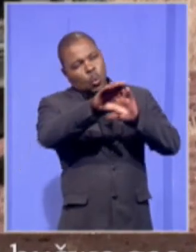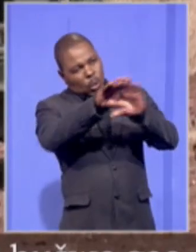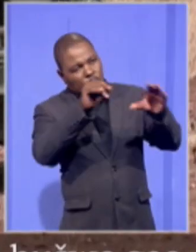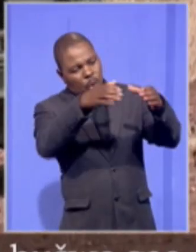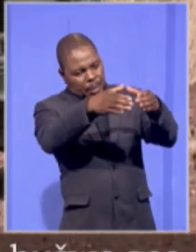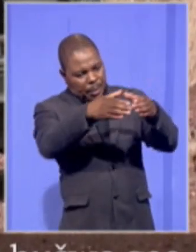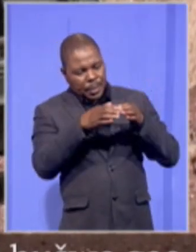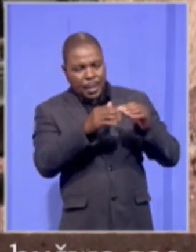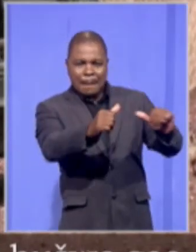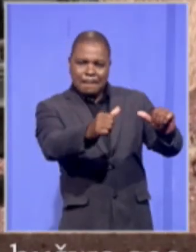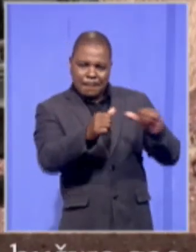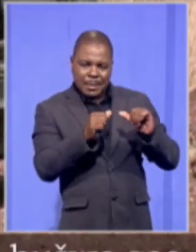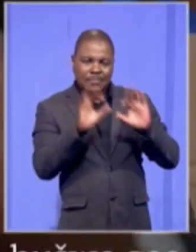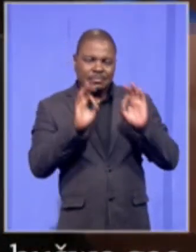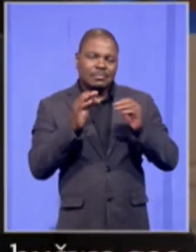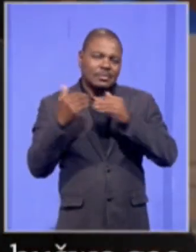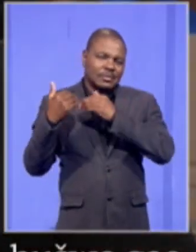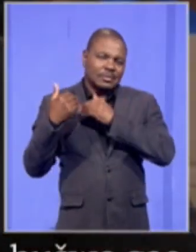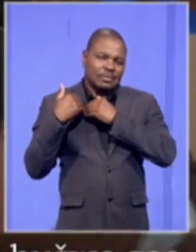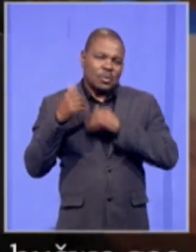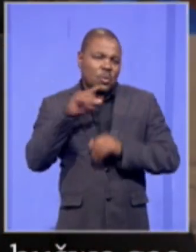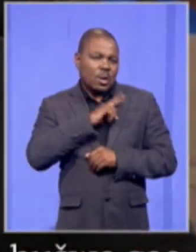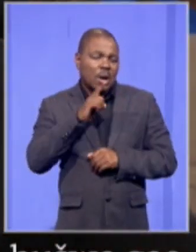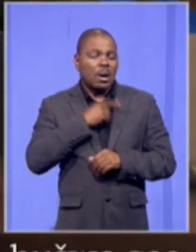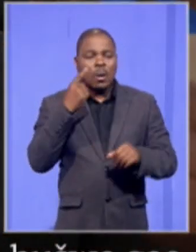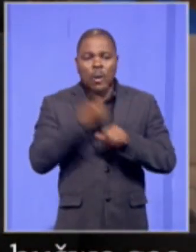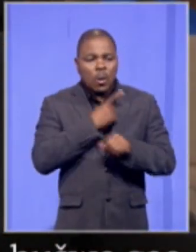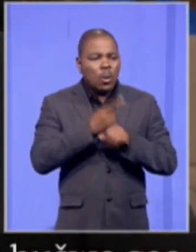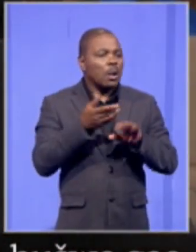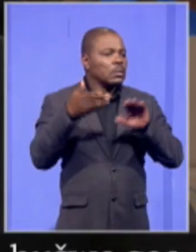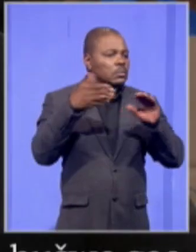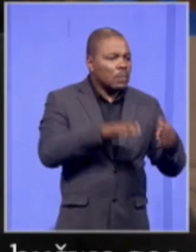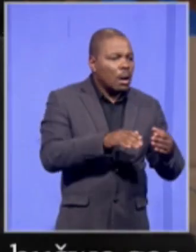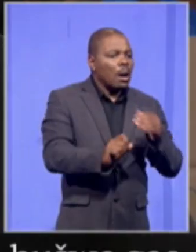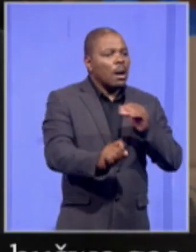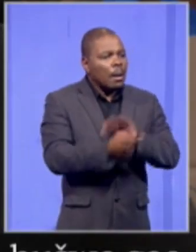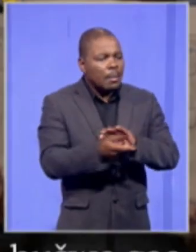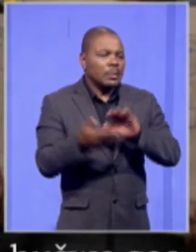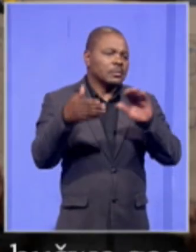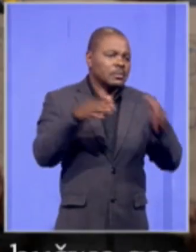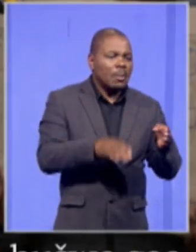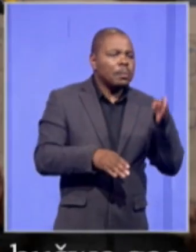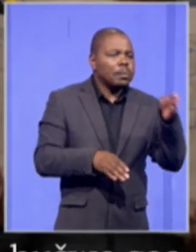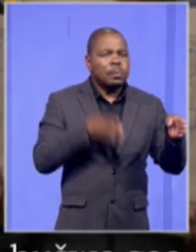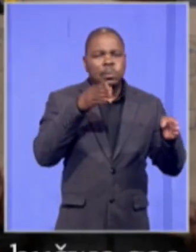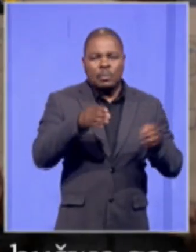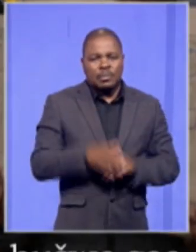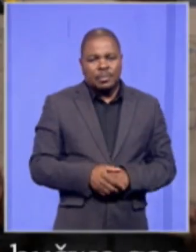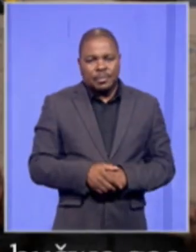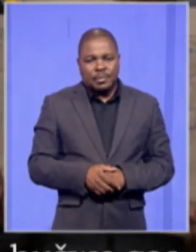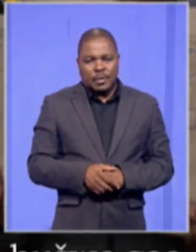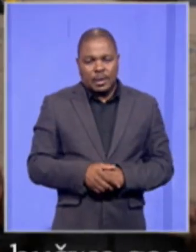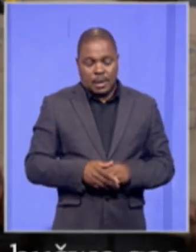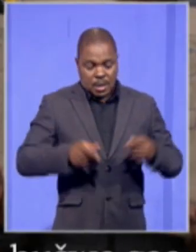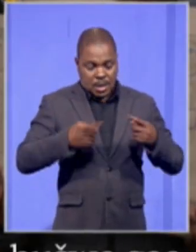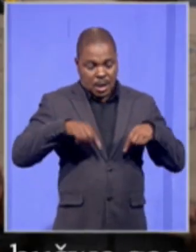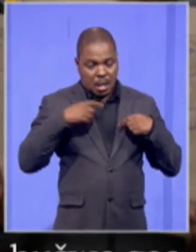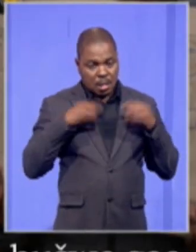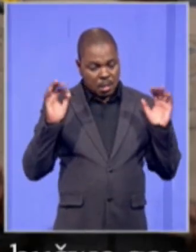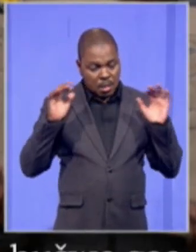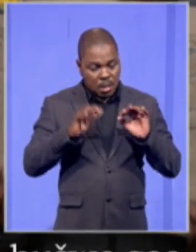bowe ba le safe, because every day go na le palo e oketsegang, every day go na le palo e oketsegang. Lebaka la gore why re le mono mo ke gore re